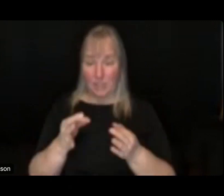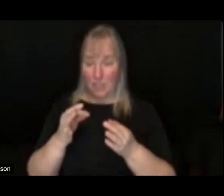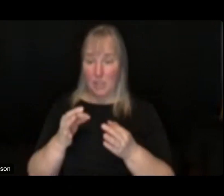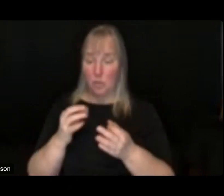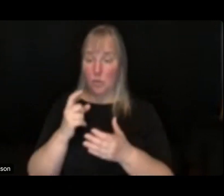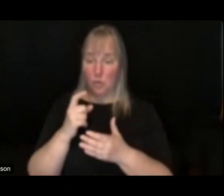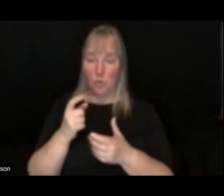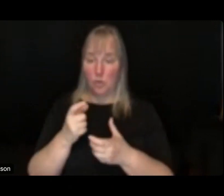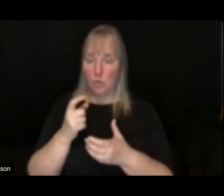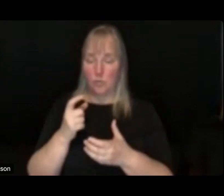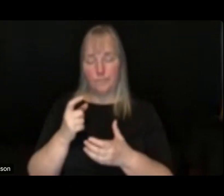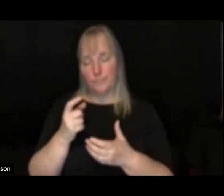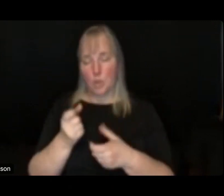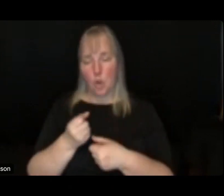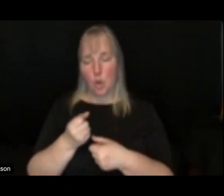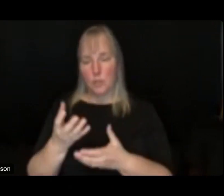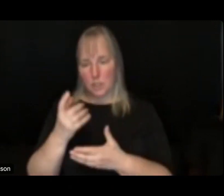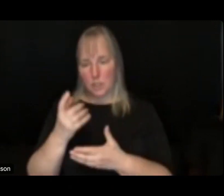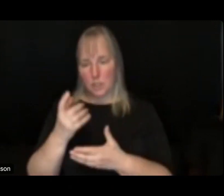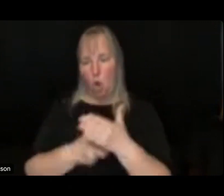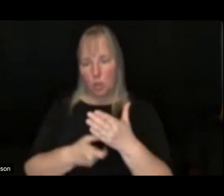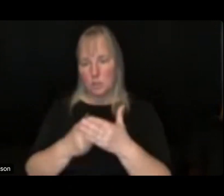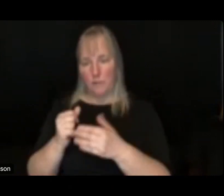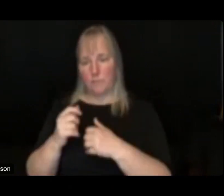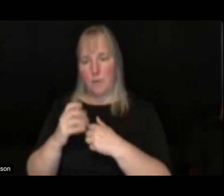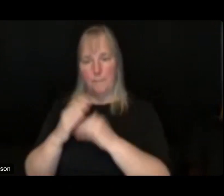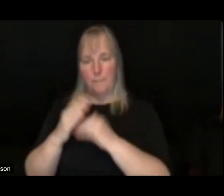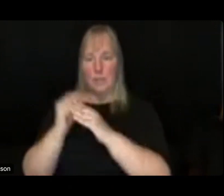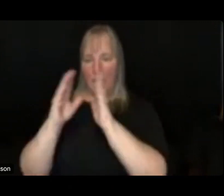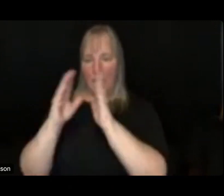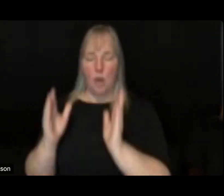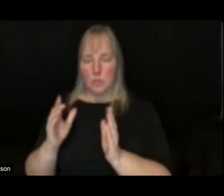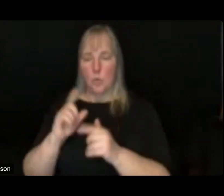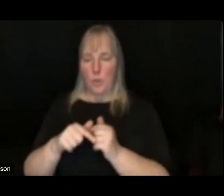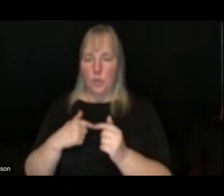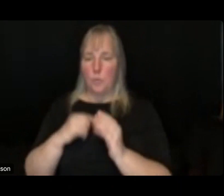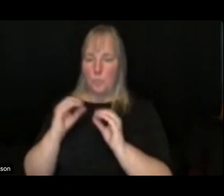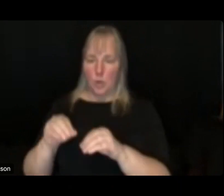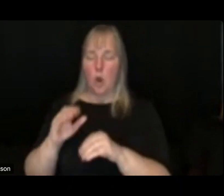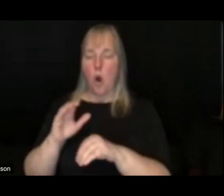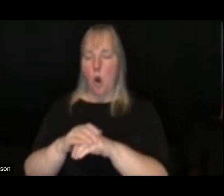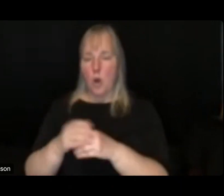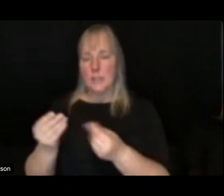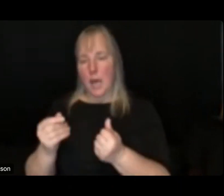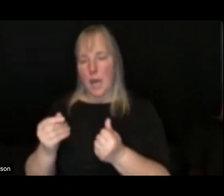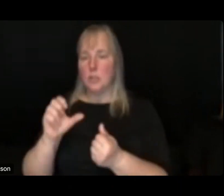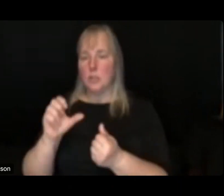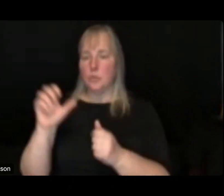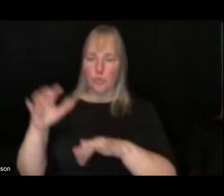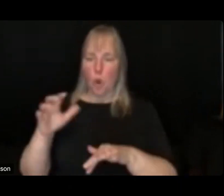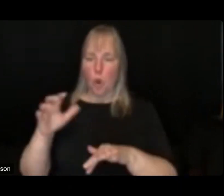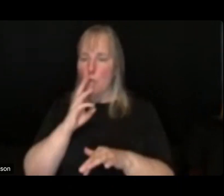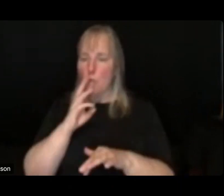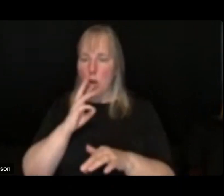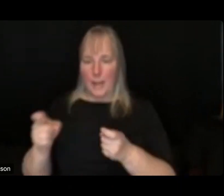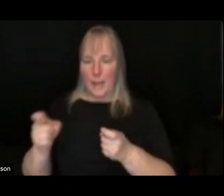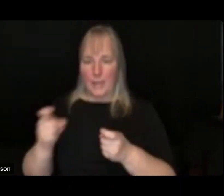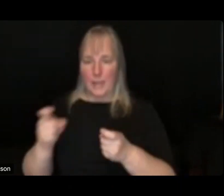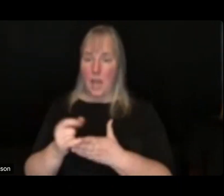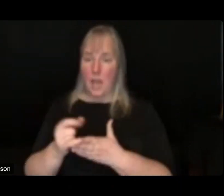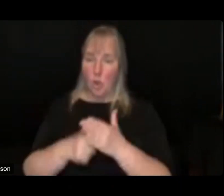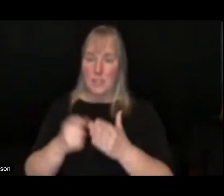housing. When you're putting in, on-site stormwater management and it's costing you $11,000 per